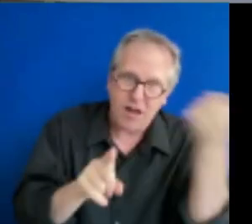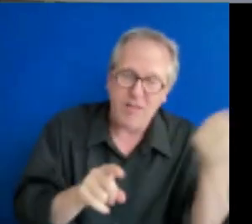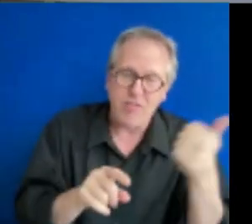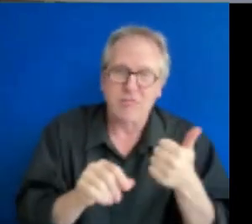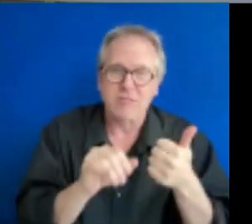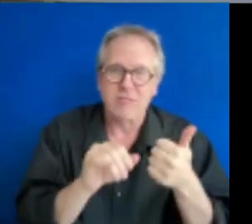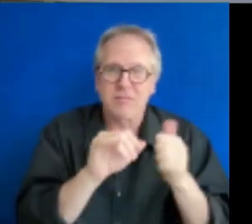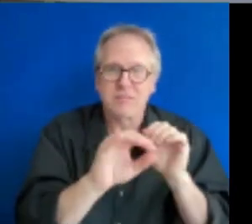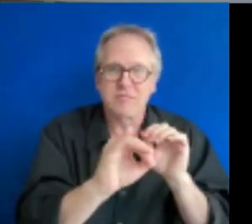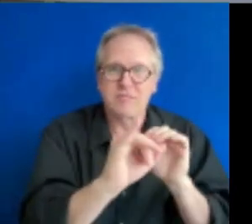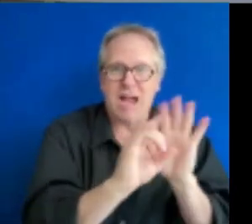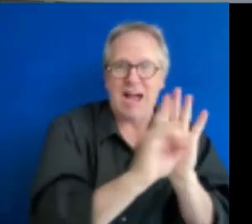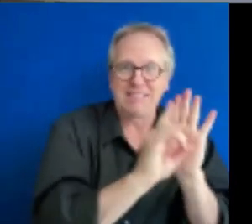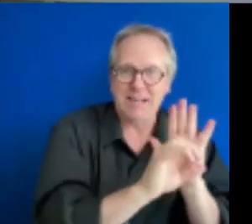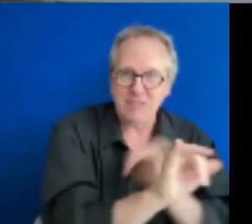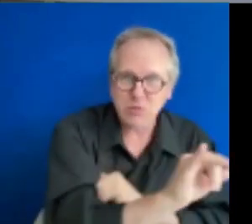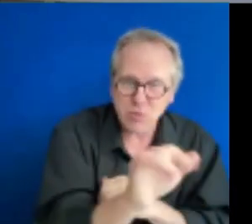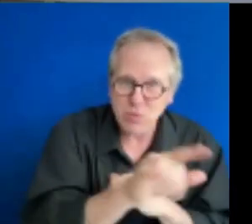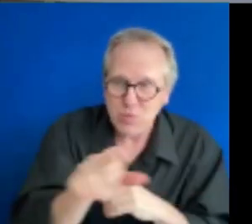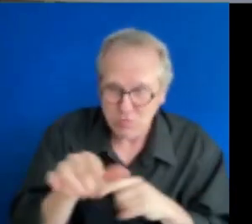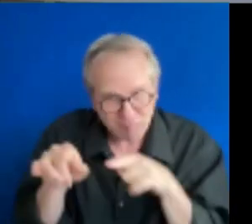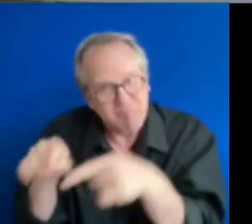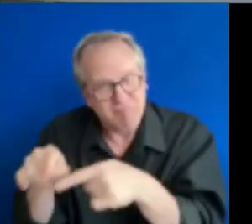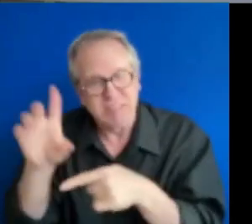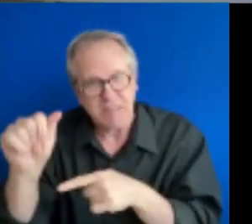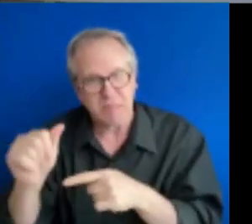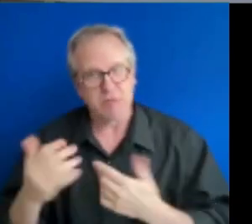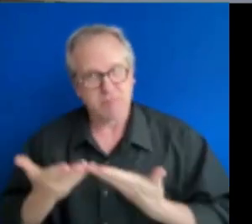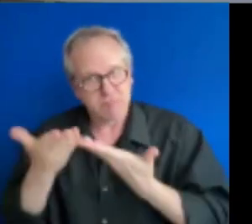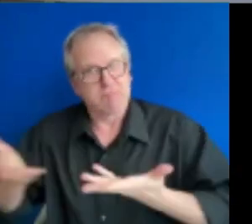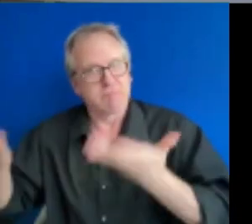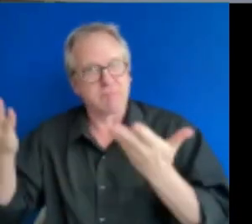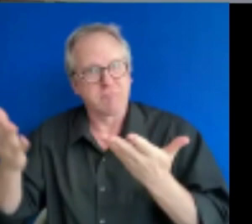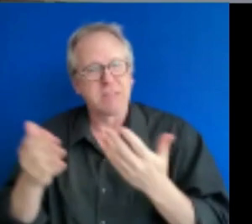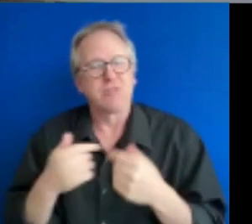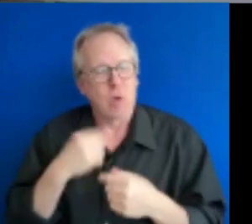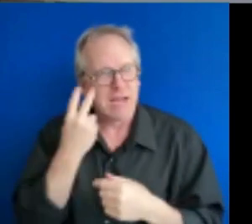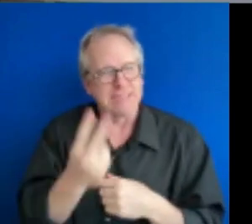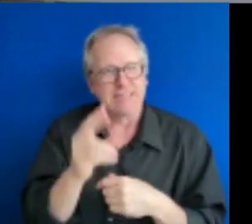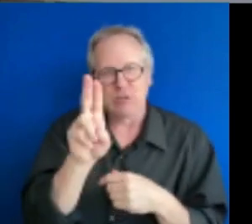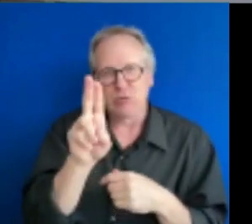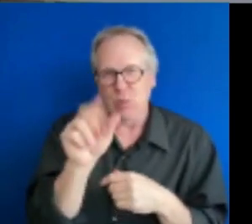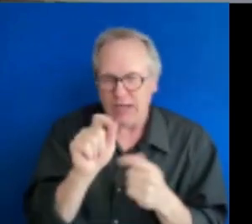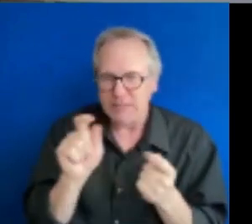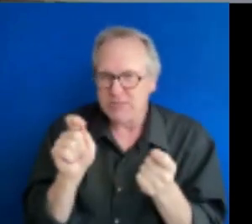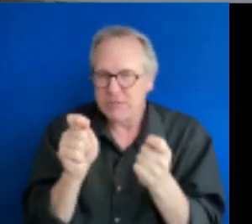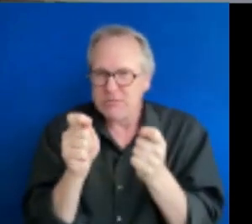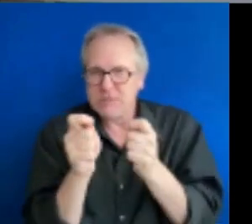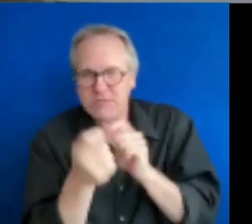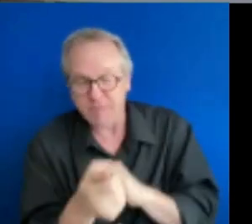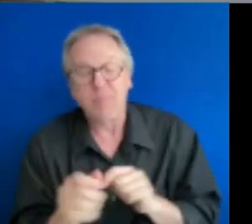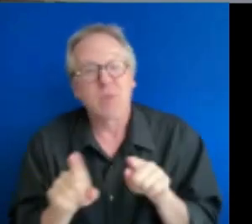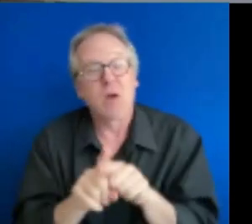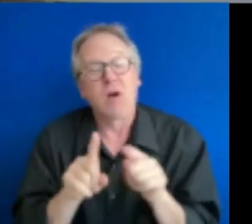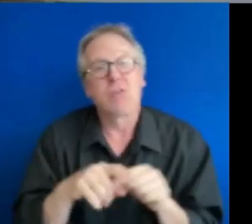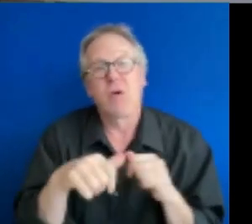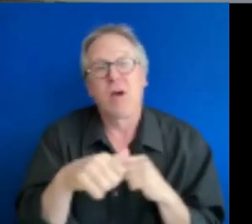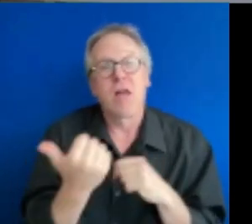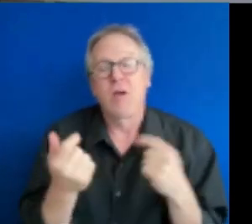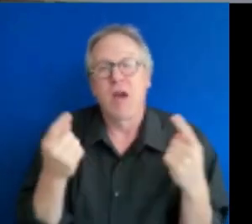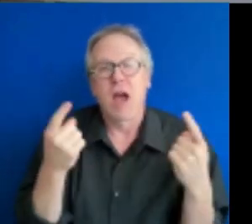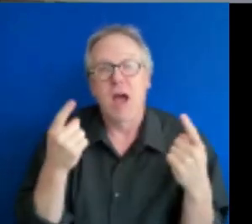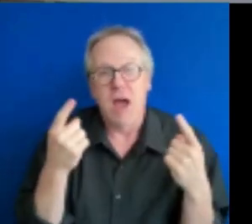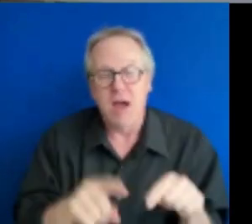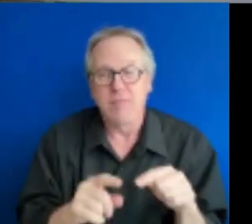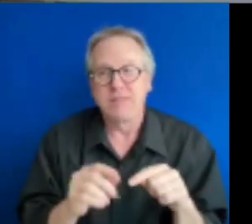I see the UUA making this shift. There's also another position that has been brought forth that came on at the same